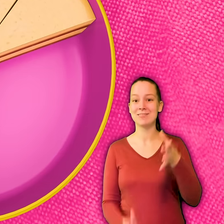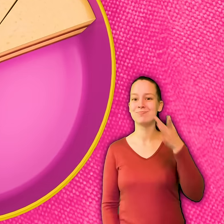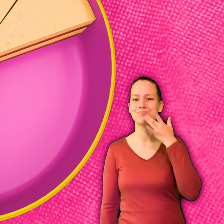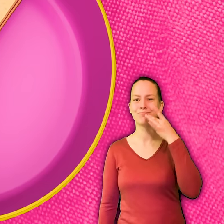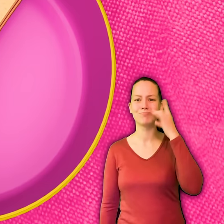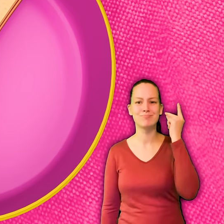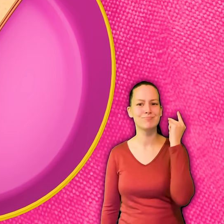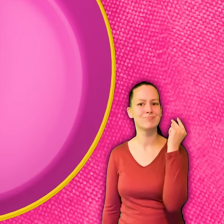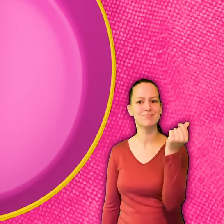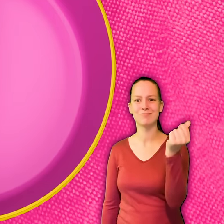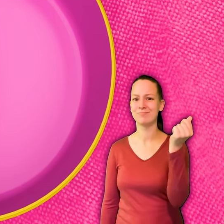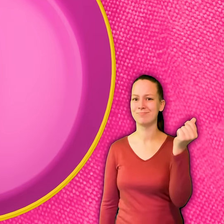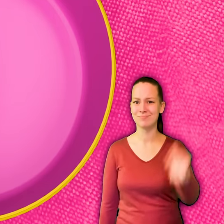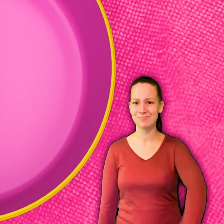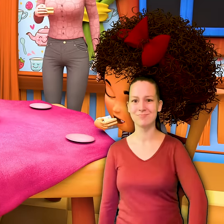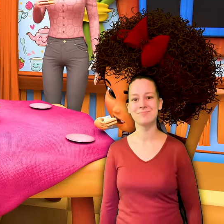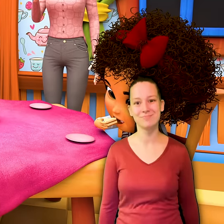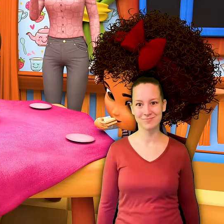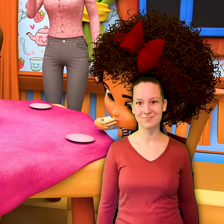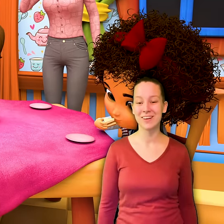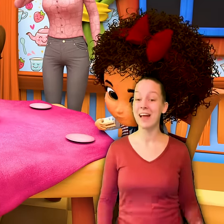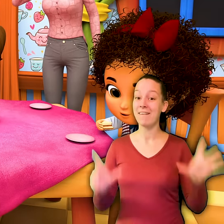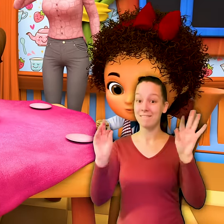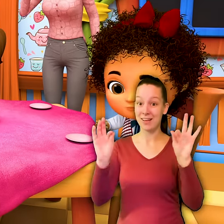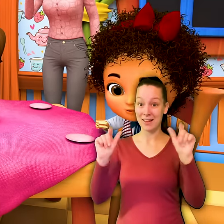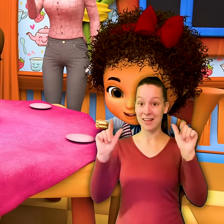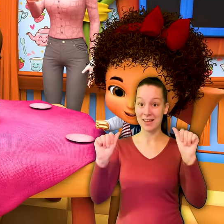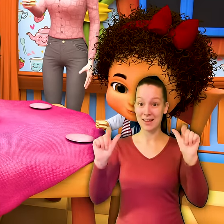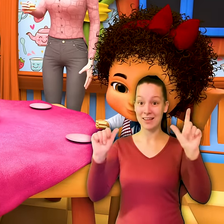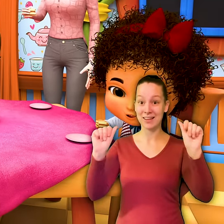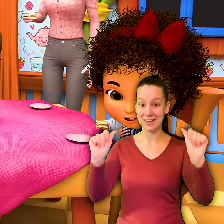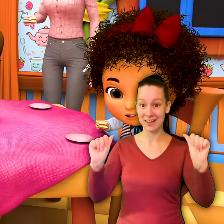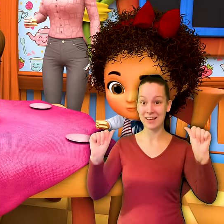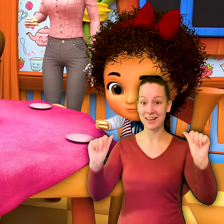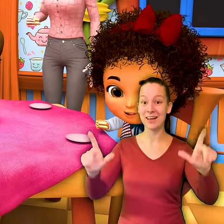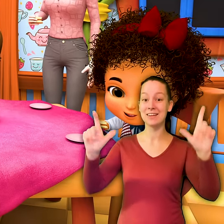the cake tasted really good